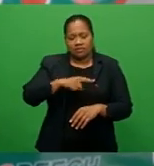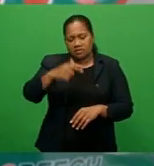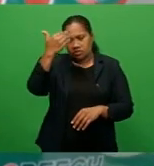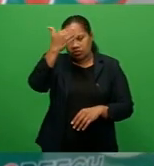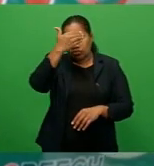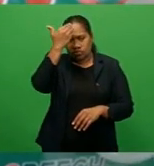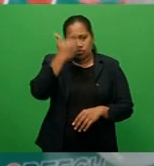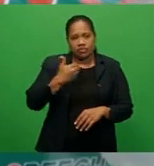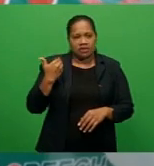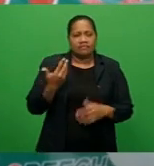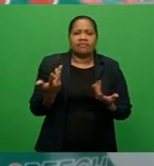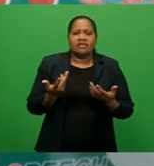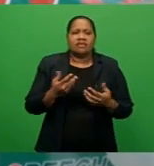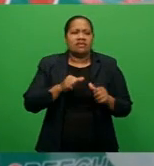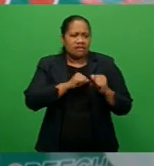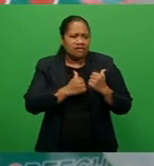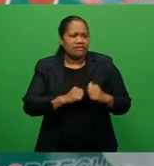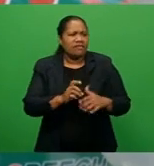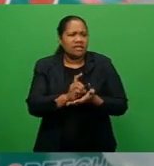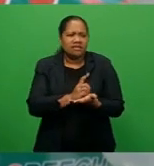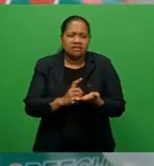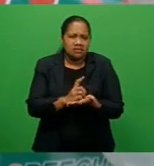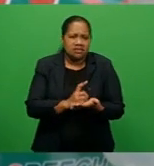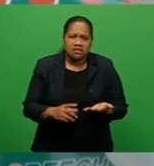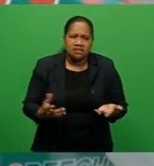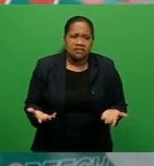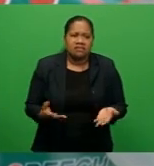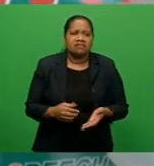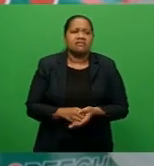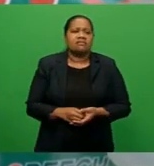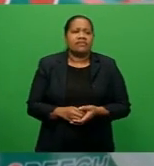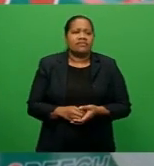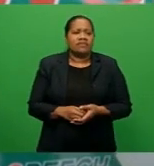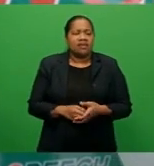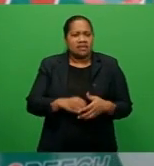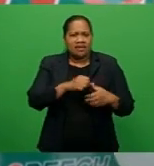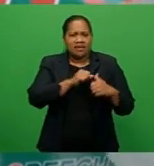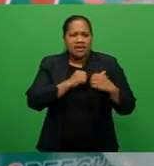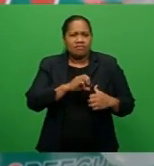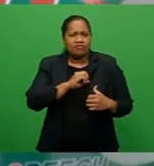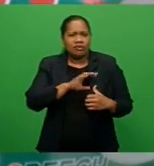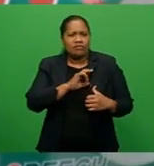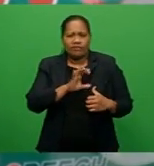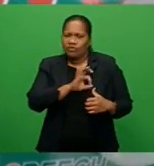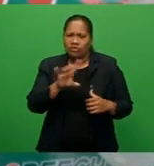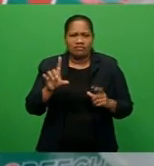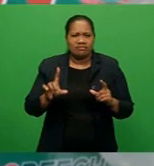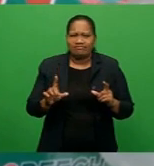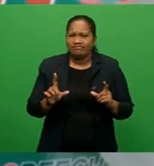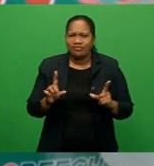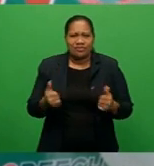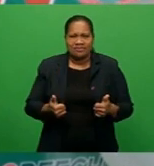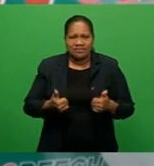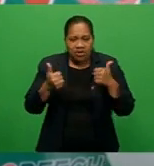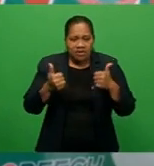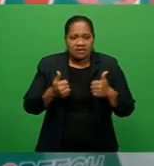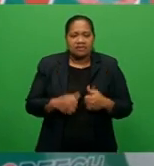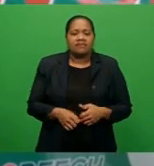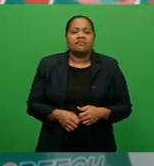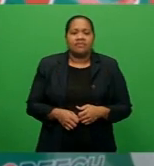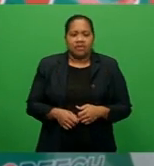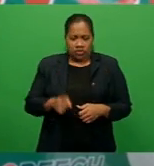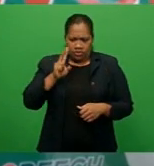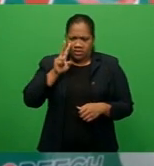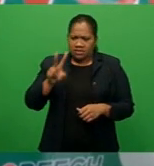heart diseases where the rhythms of the heart are not doing too well and valves of the heart are not functioning. You look at the